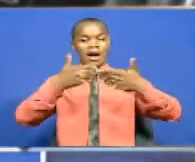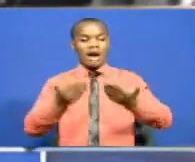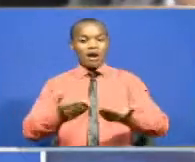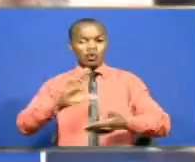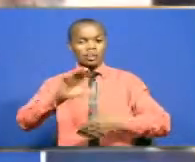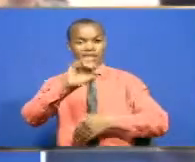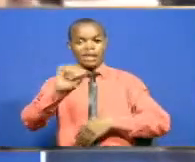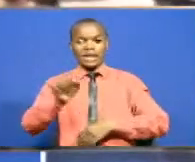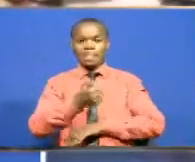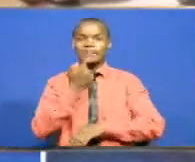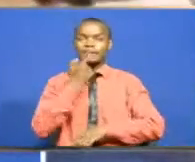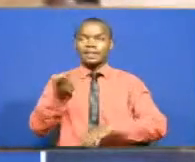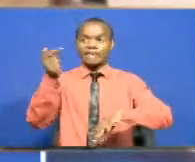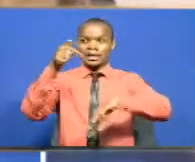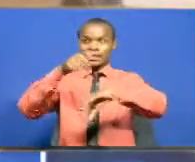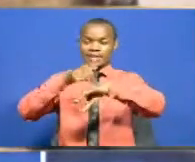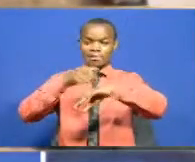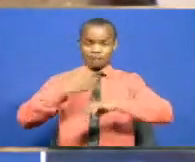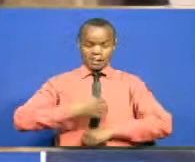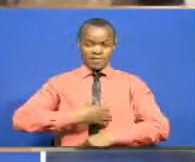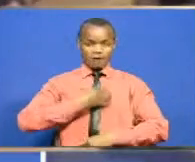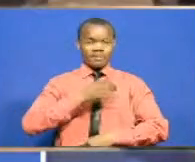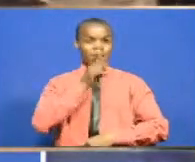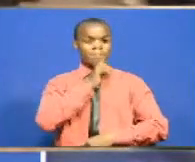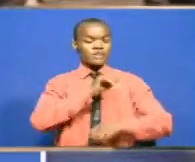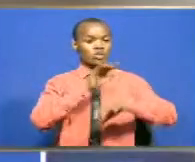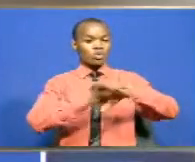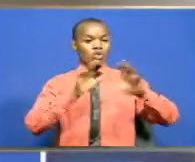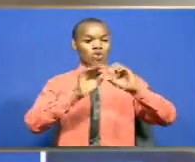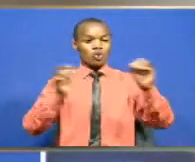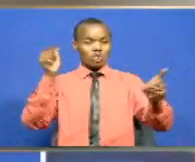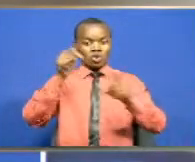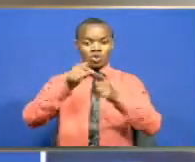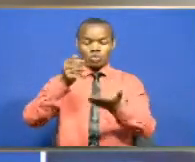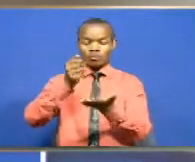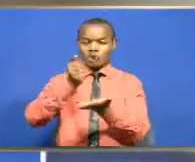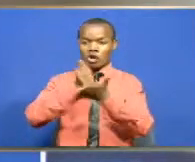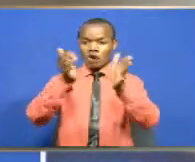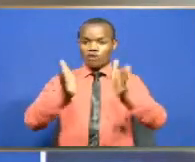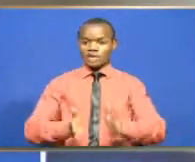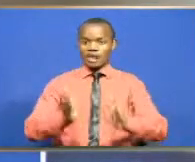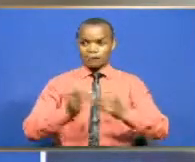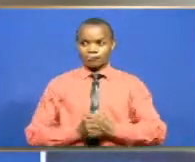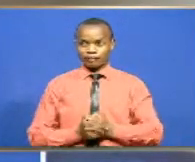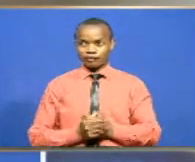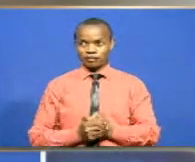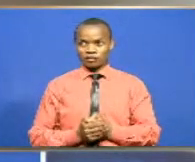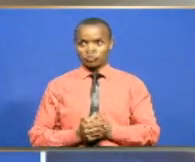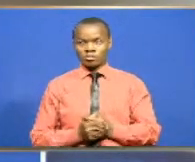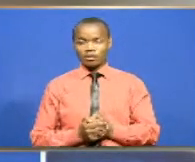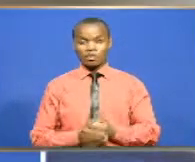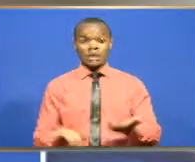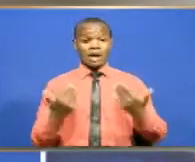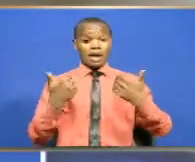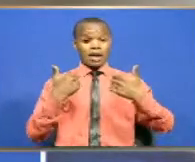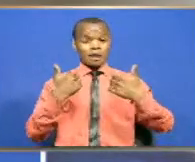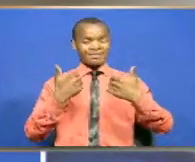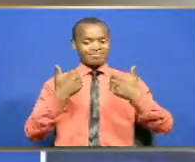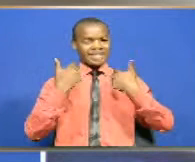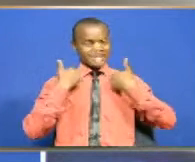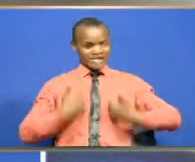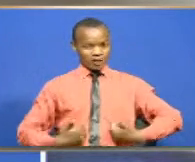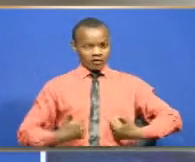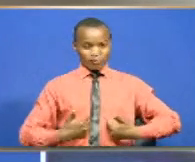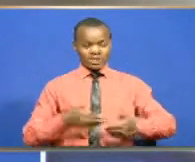Primary during the impromptu visit was demeaning to the official. Sana ambalo tunaona kweli kabisa, mimi binafsi na kwa niaba